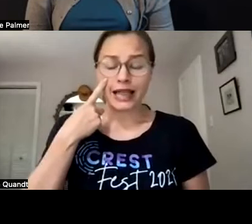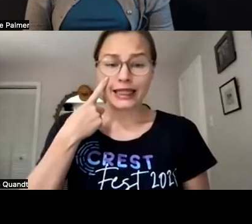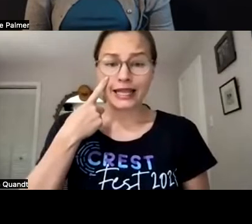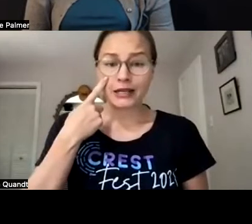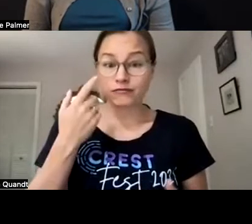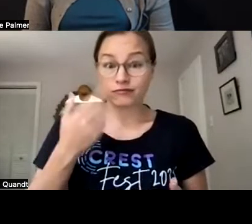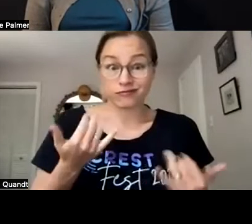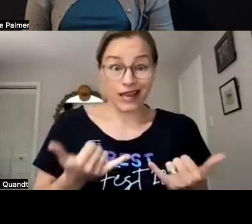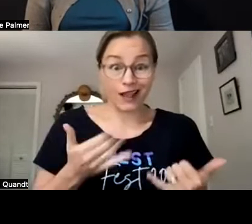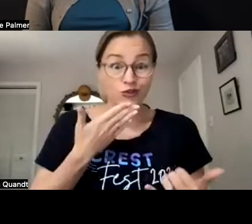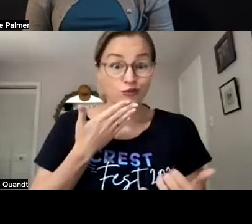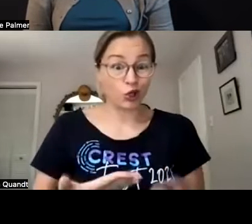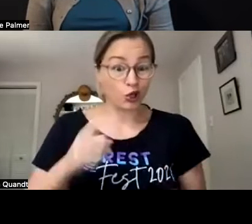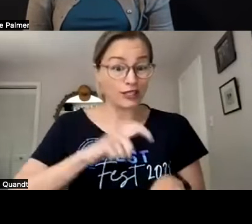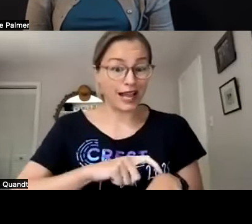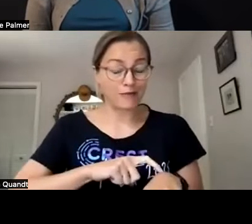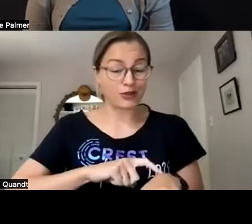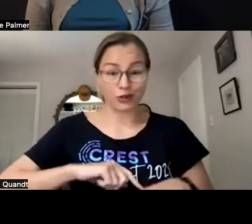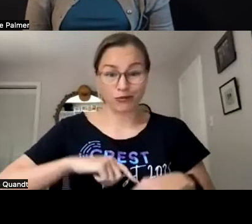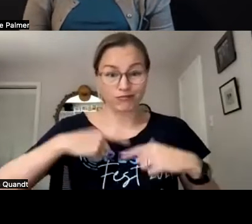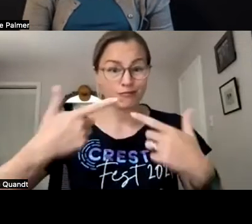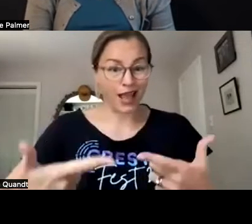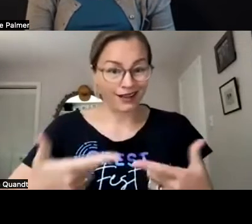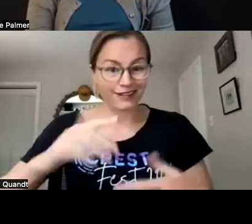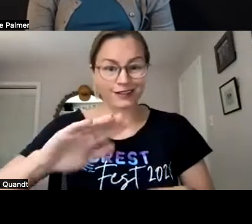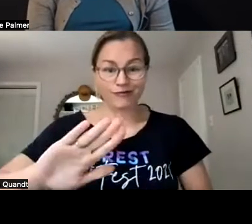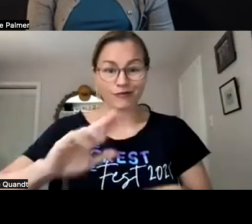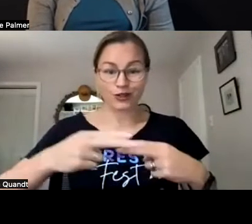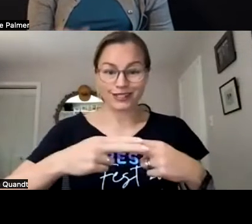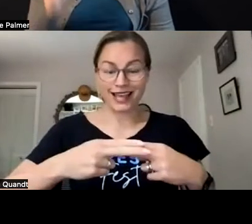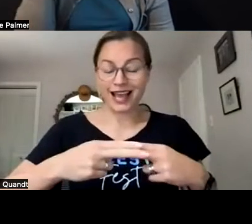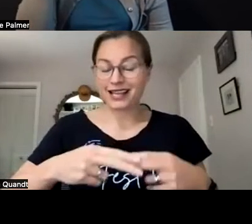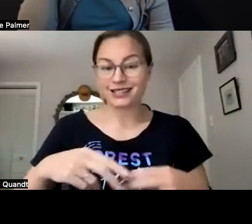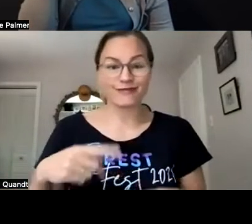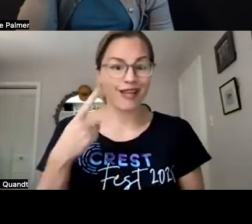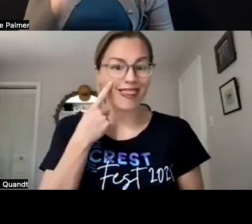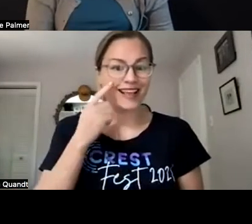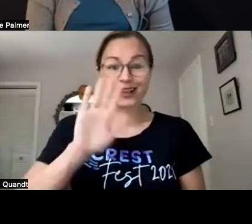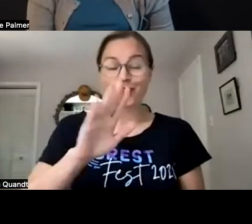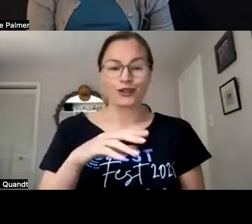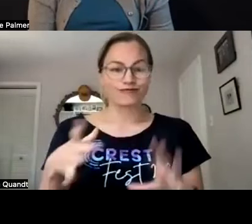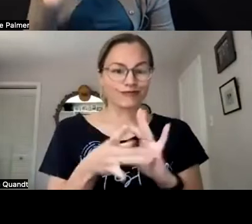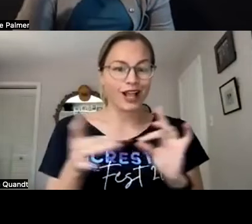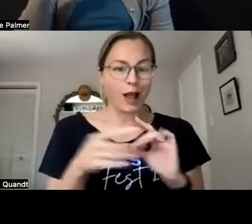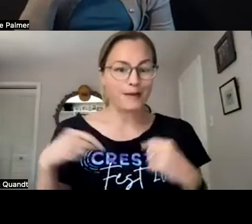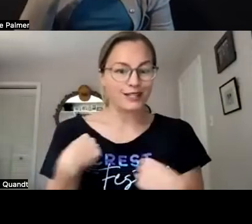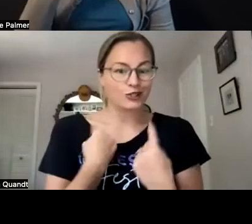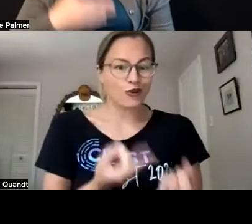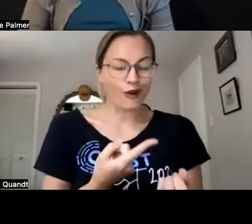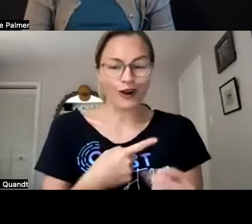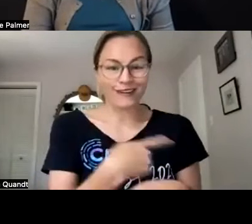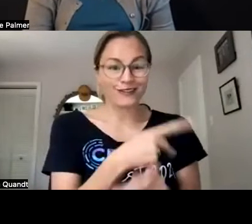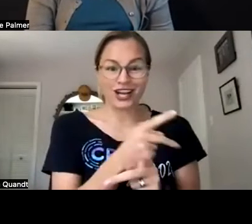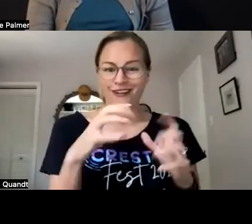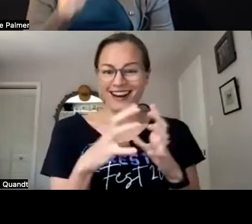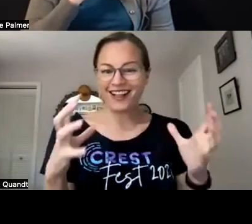learning about that. I think at this point we're good on questions, and I will turn the floor back over to you to go through the